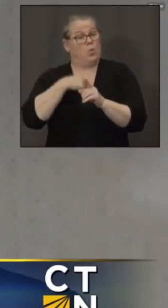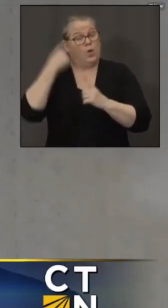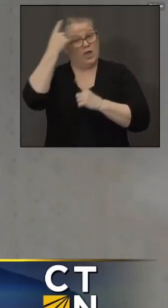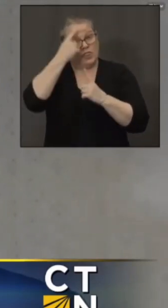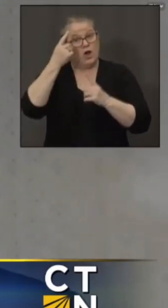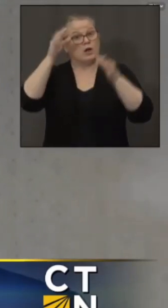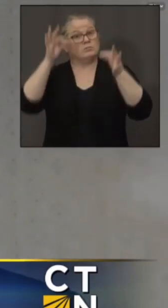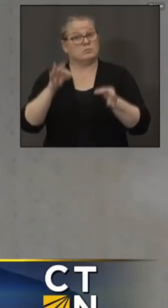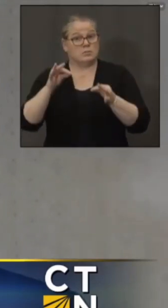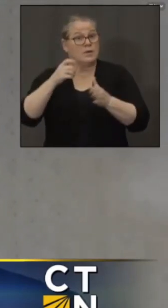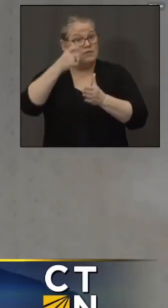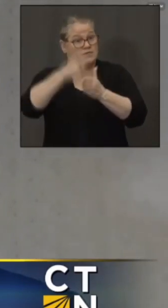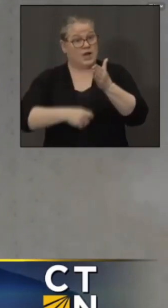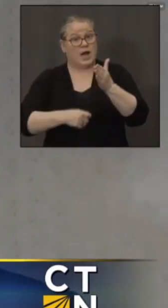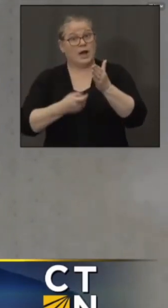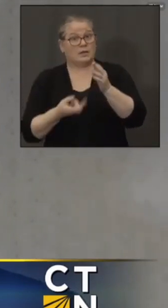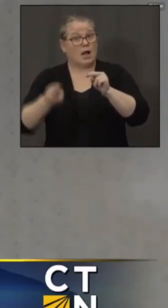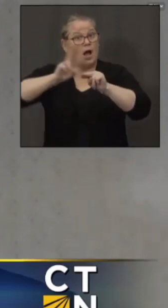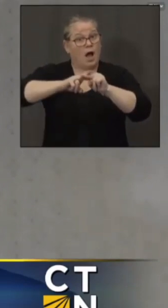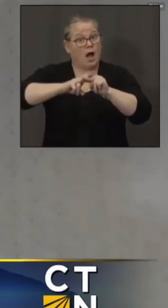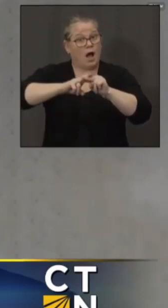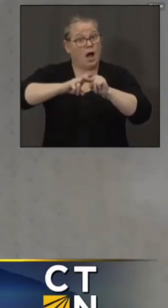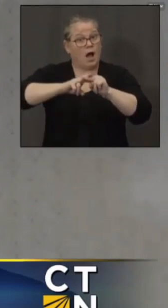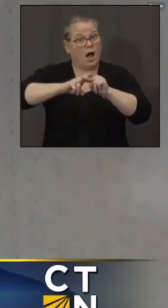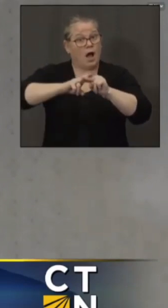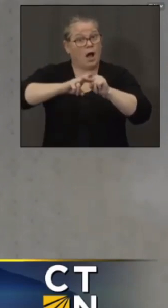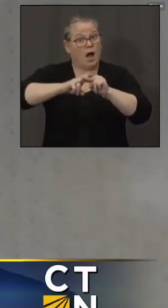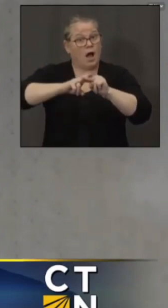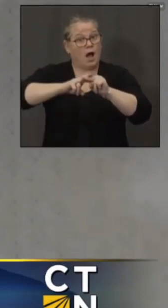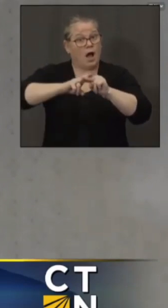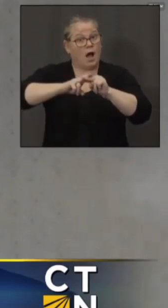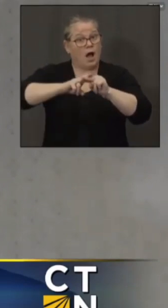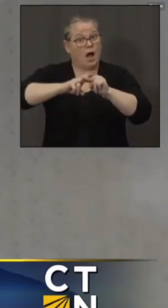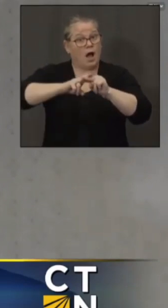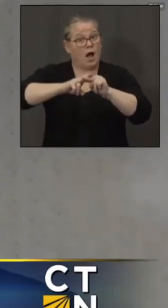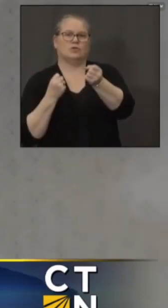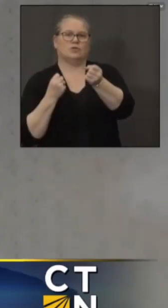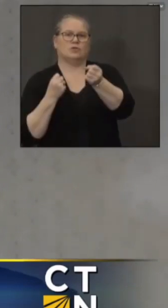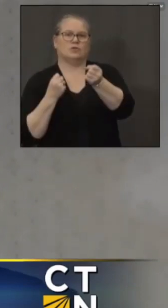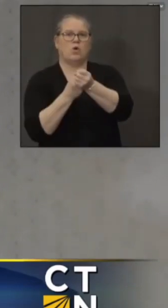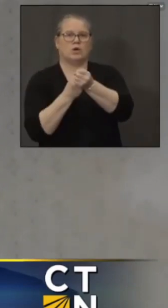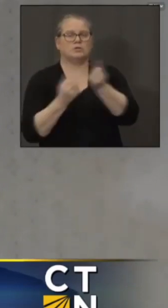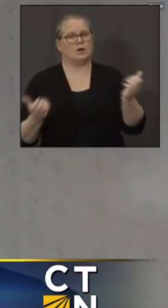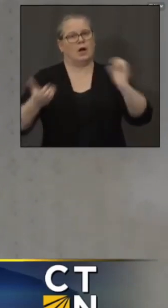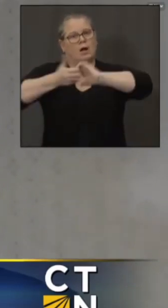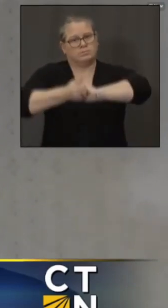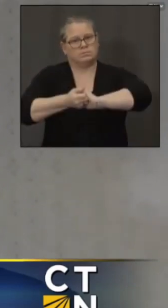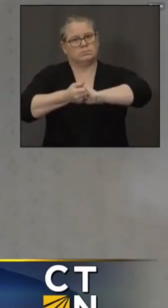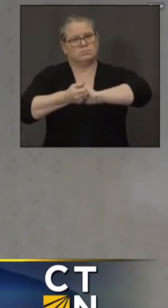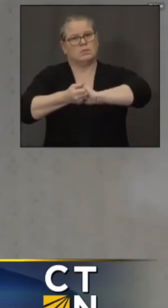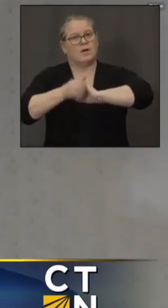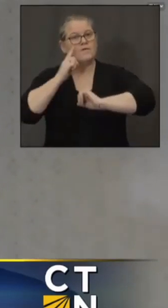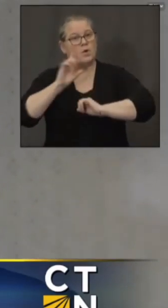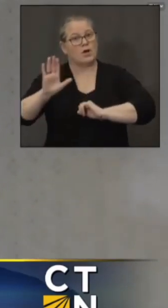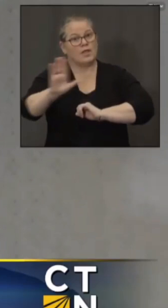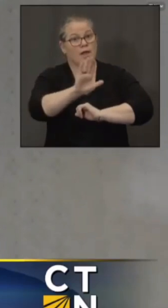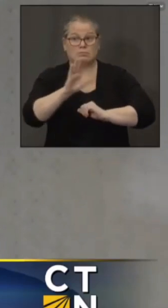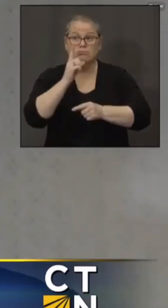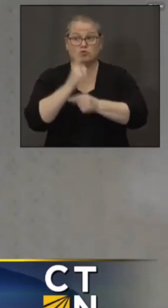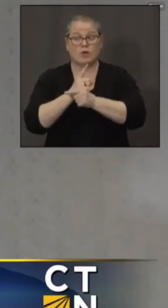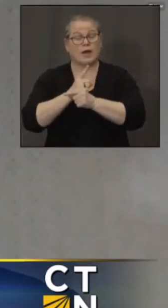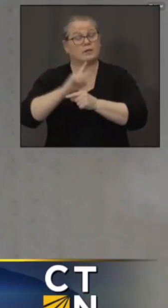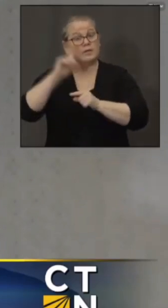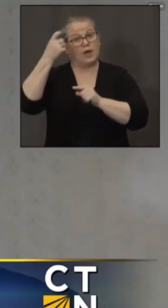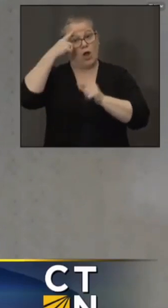there side by side with the public health directors and all the enforcing bodies to support them. So, yeah, you're right. That's what the order says, and that's